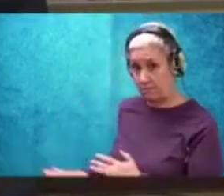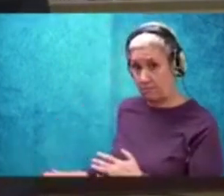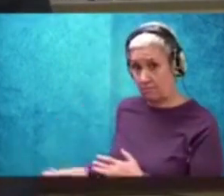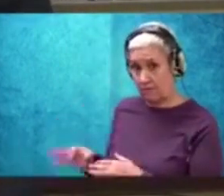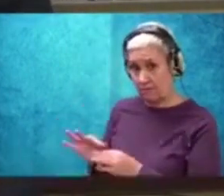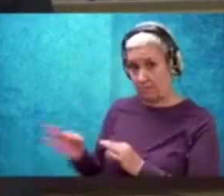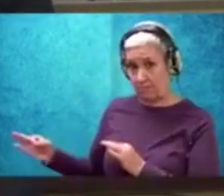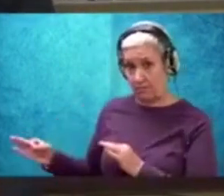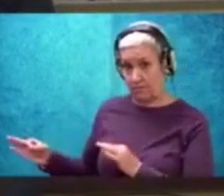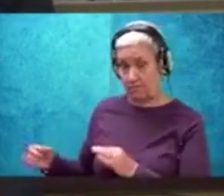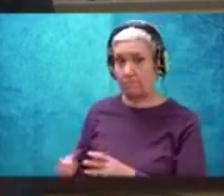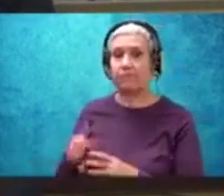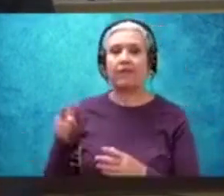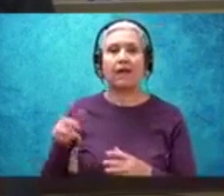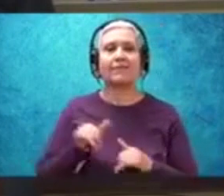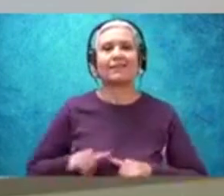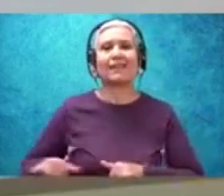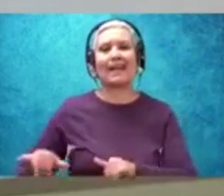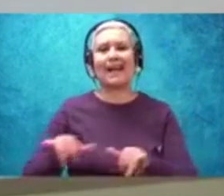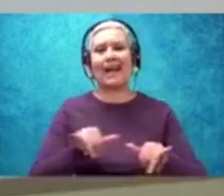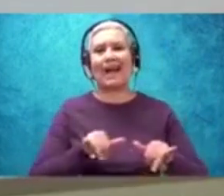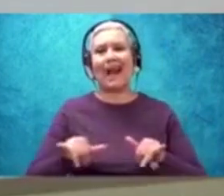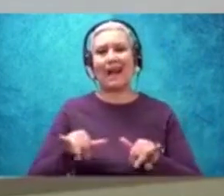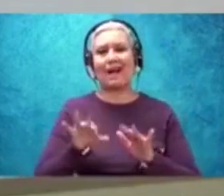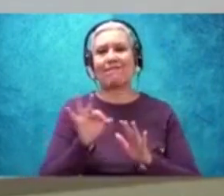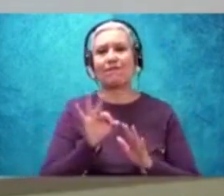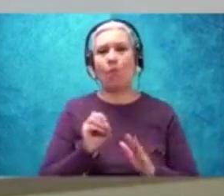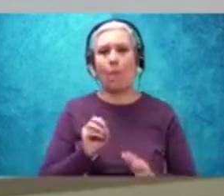we're going to say this is the standard form.